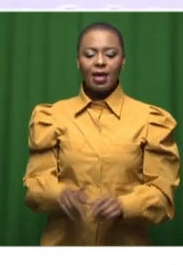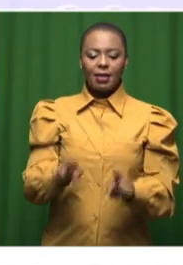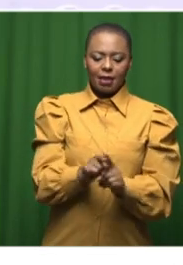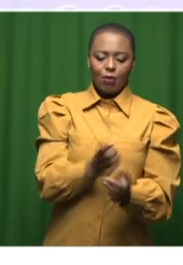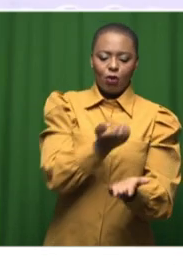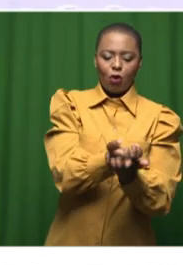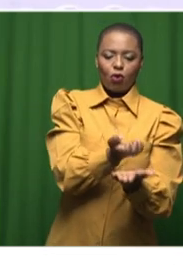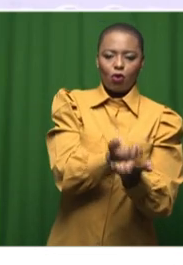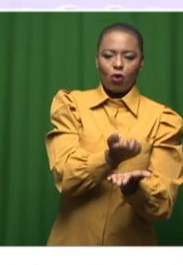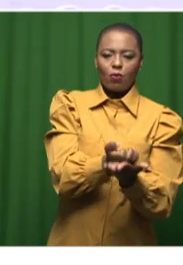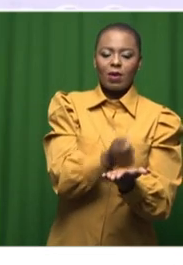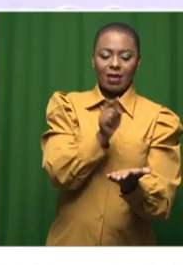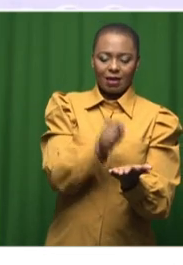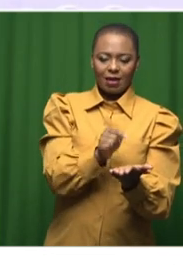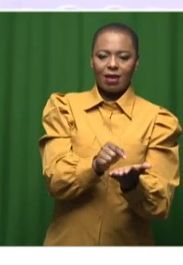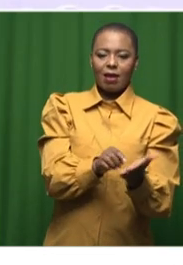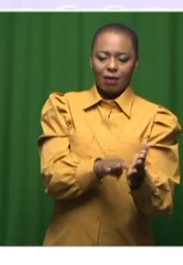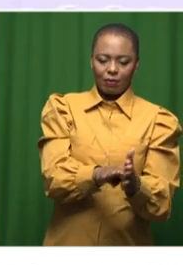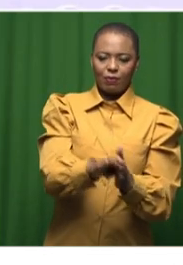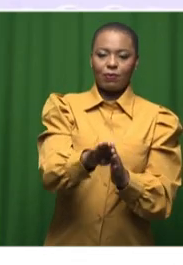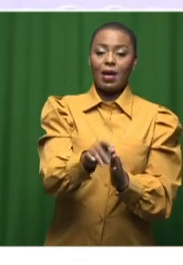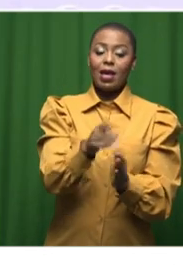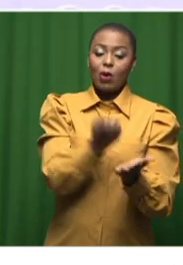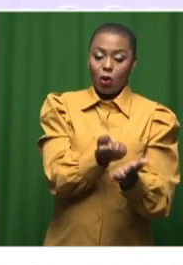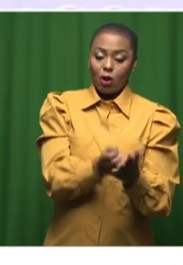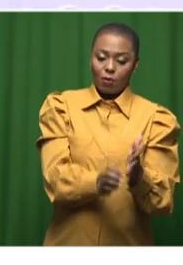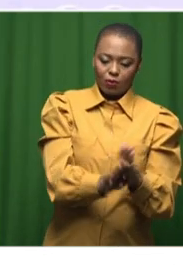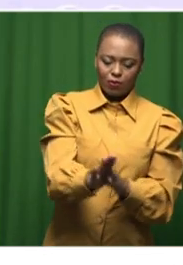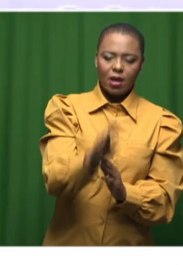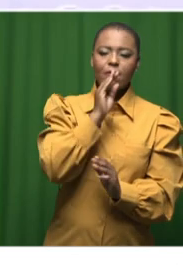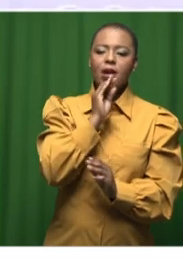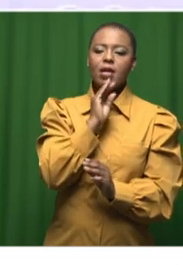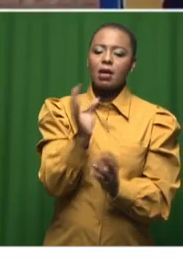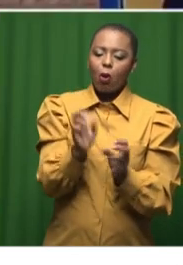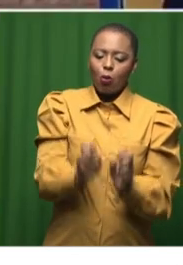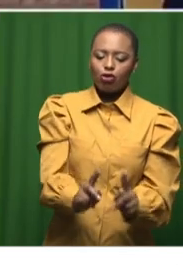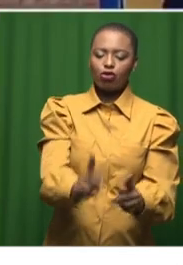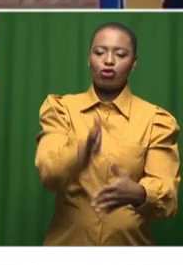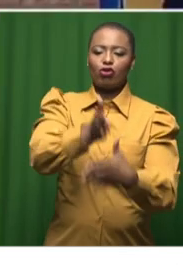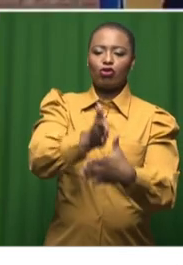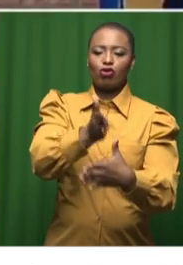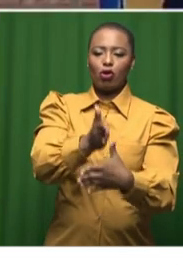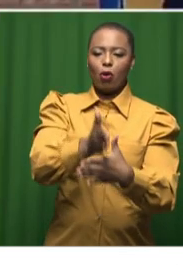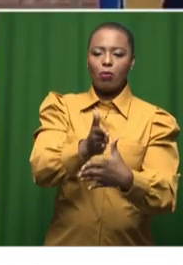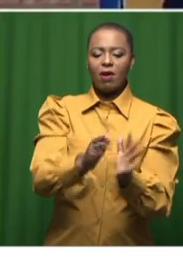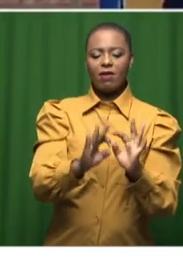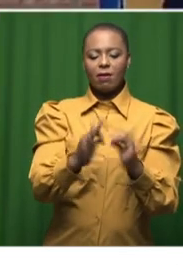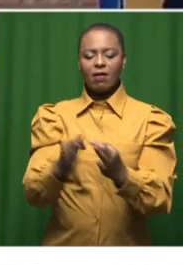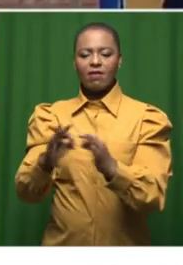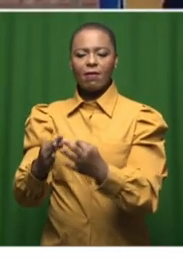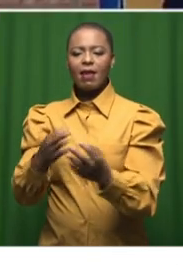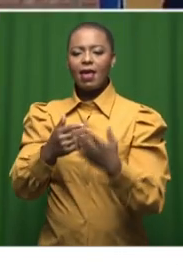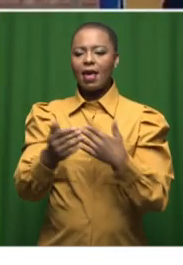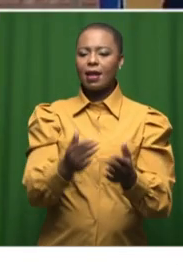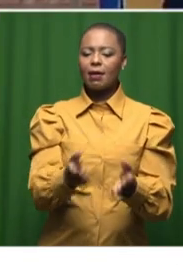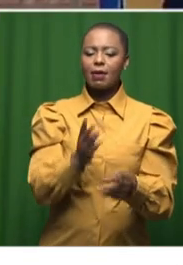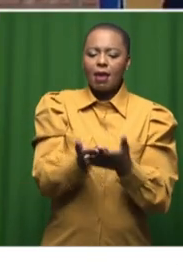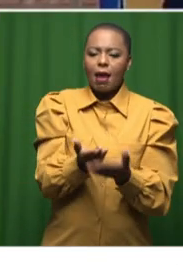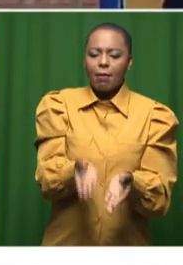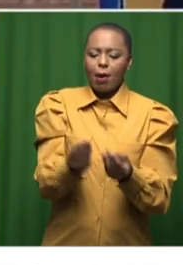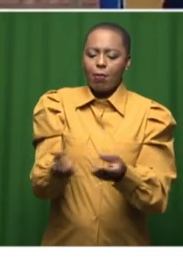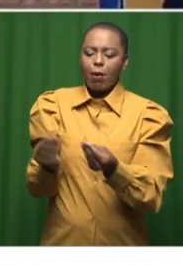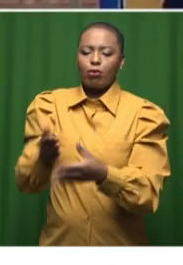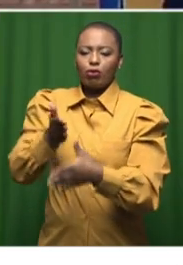every home. BOSA Deputy Leader Nobuntu Hlazo Webster told the SABC that South Africans will have no